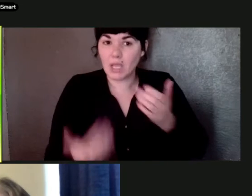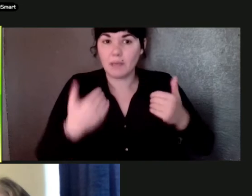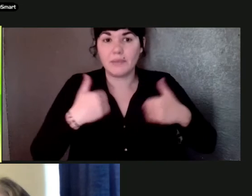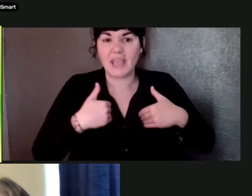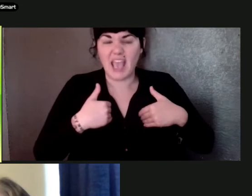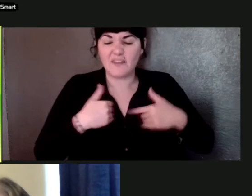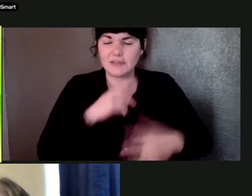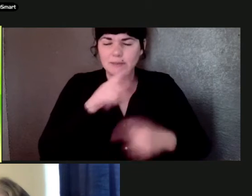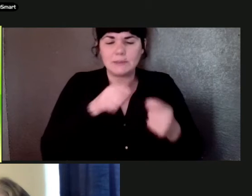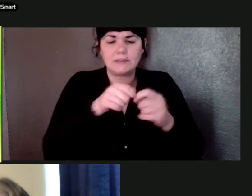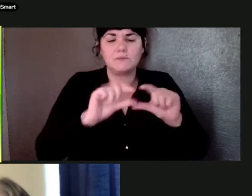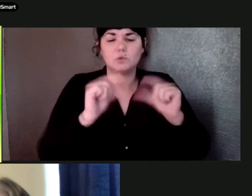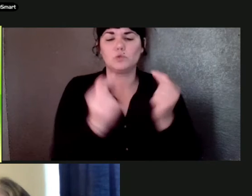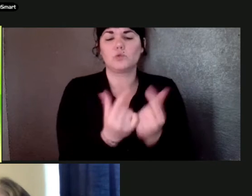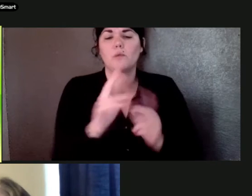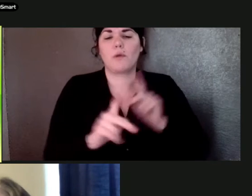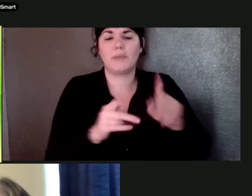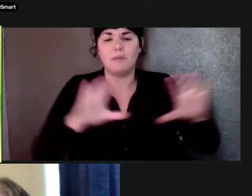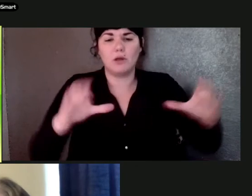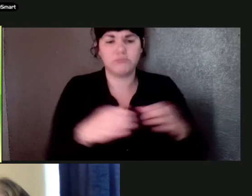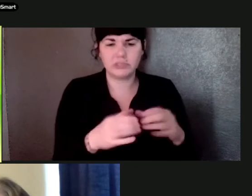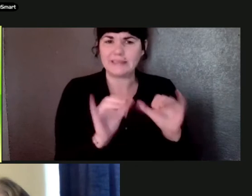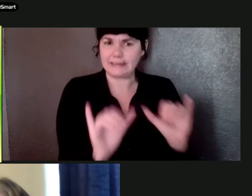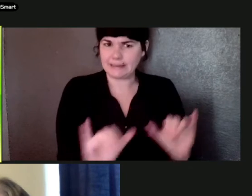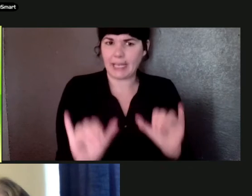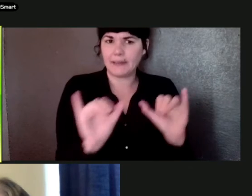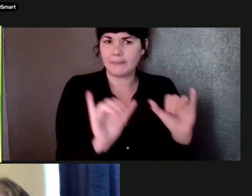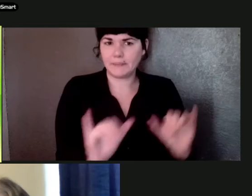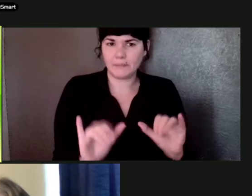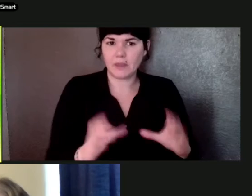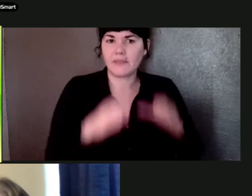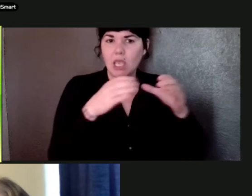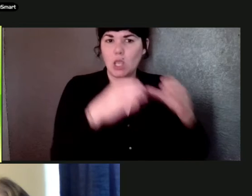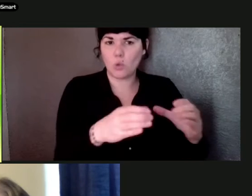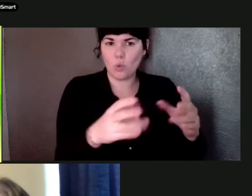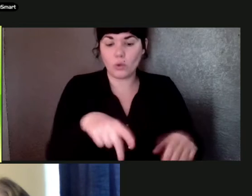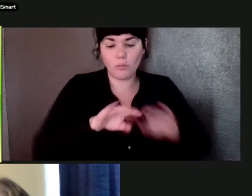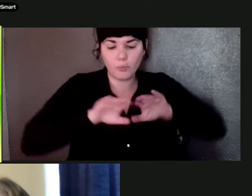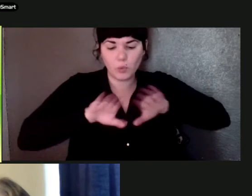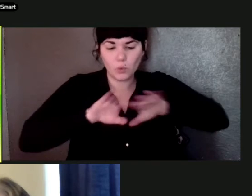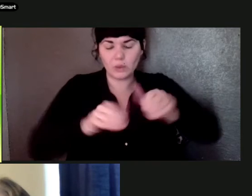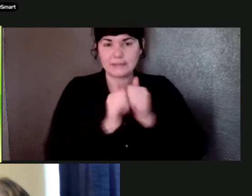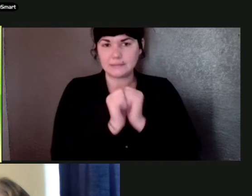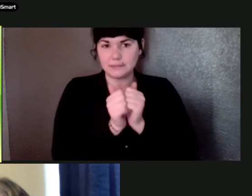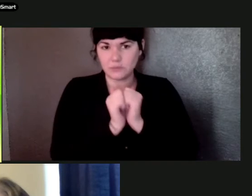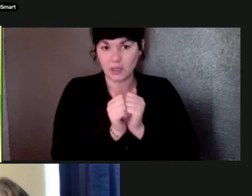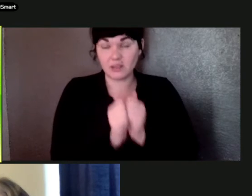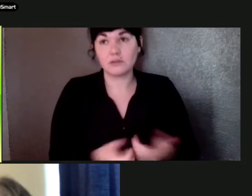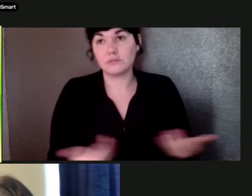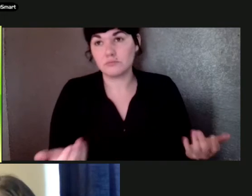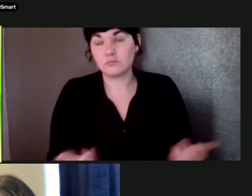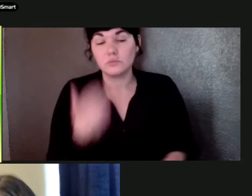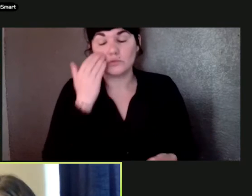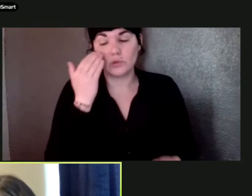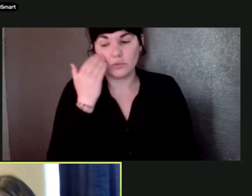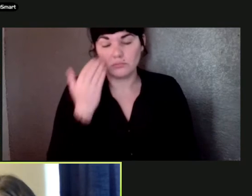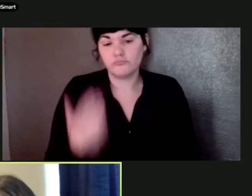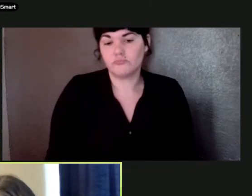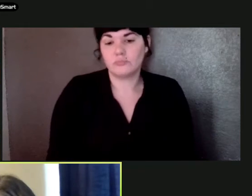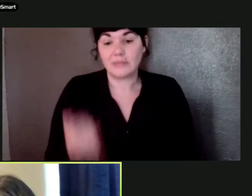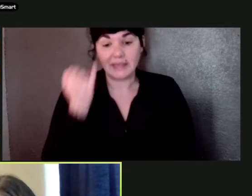with a lot of families and things like that and just have a good conversation line. So, if someone does develop COVID-19 symptoms,